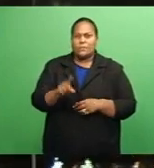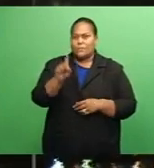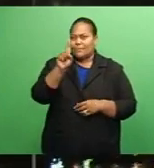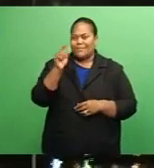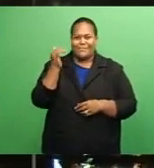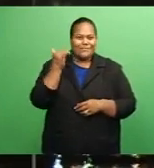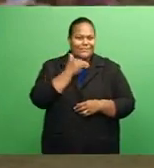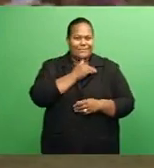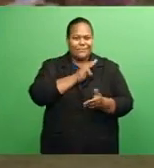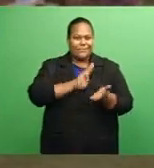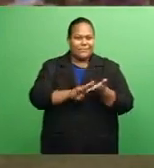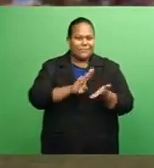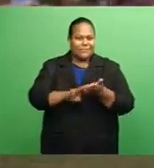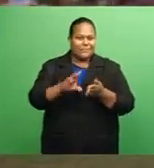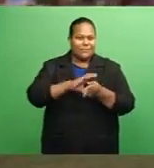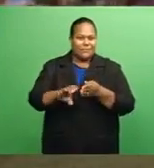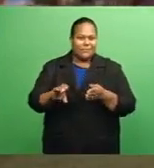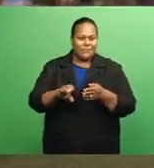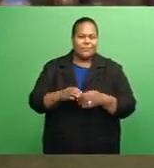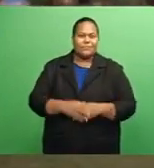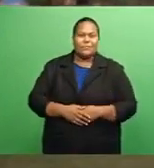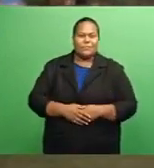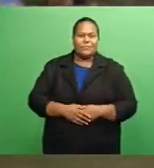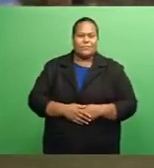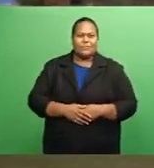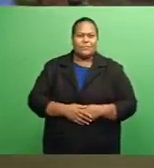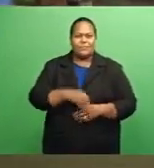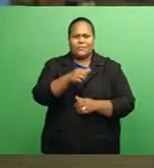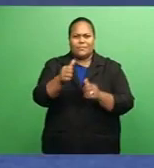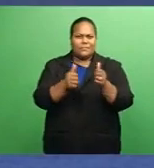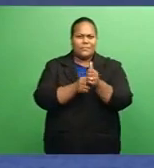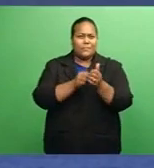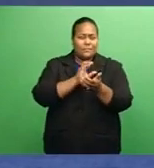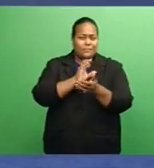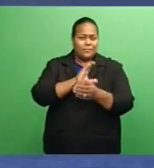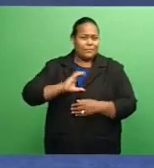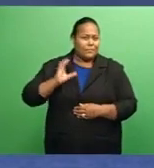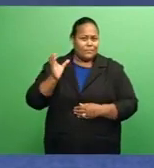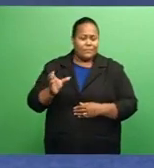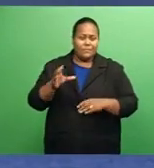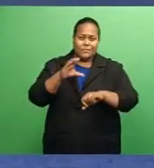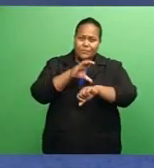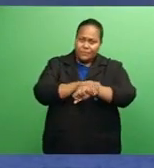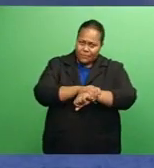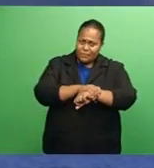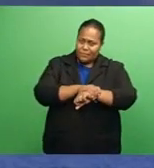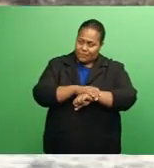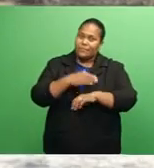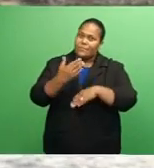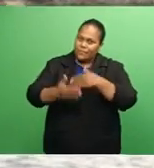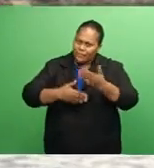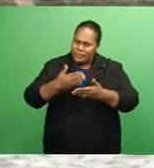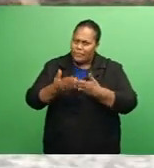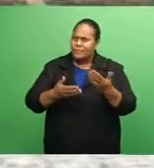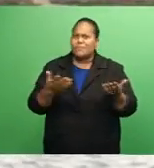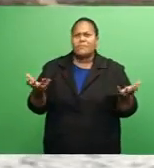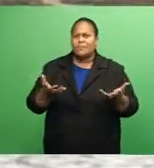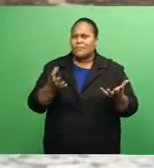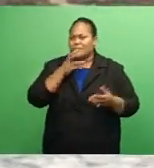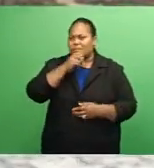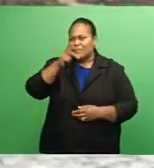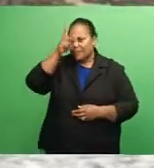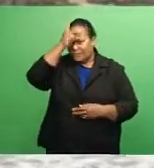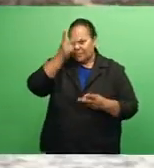$100 million. Acting Commissioner of Police ACP Rusiati Tundravu highlighted this at the Navua Provincial Council